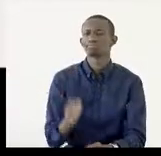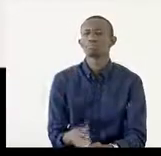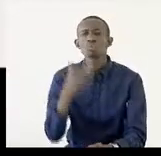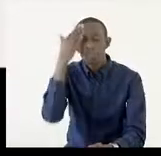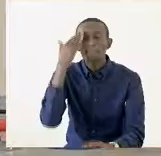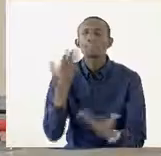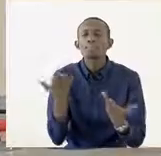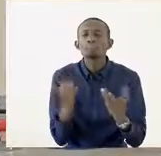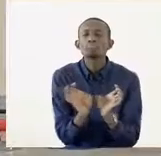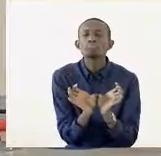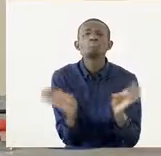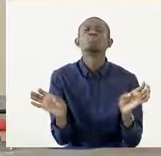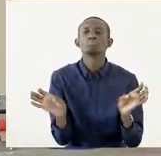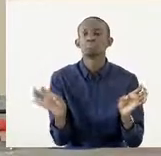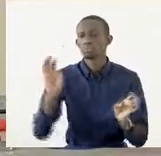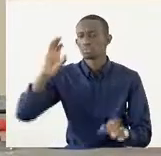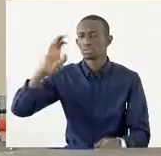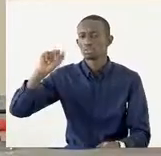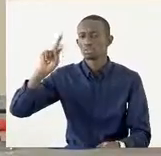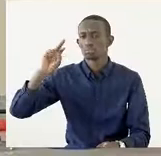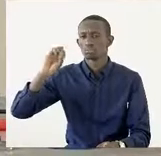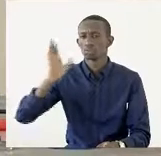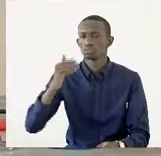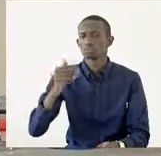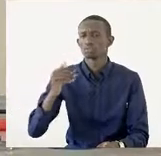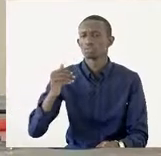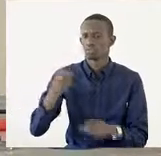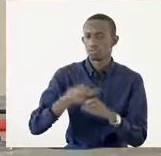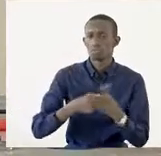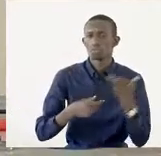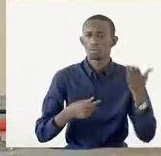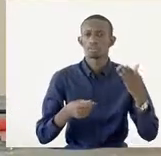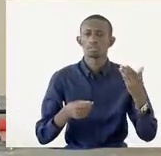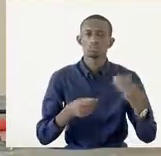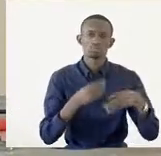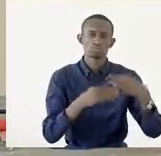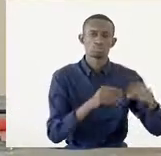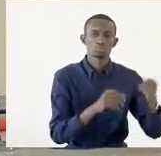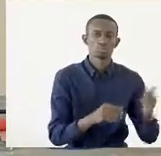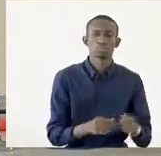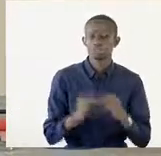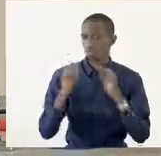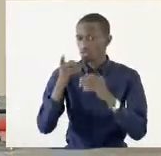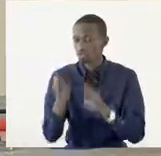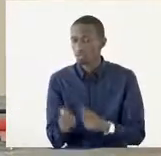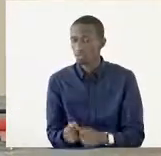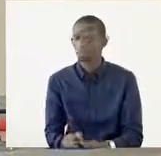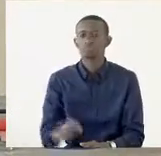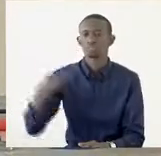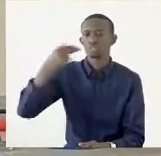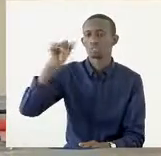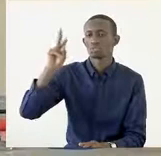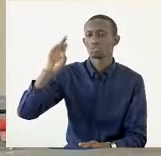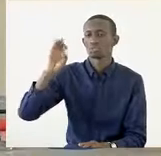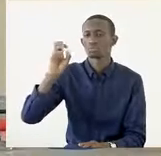Distinguish carbonyl compounds from other functional groups. When you have an aldehyde, for example,